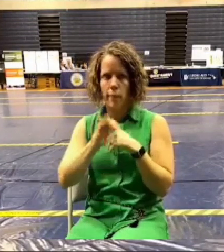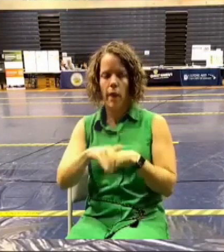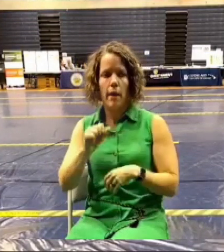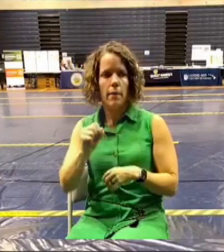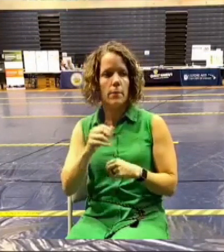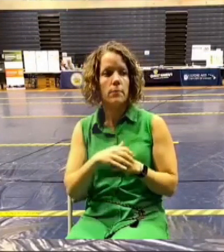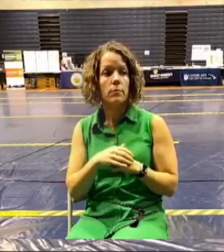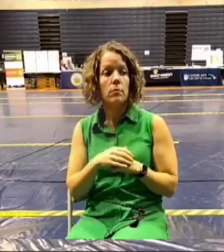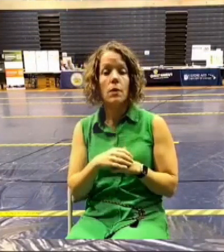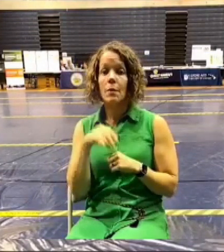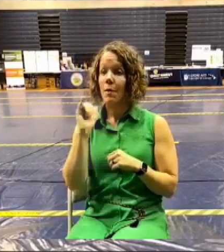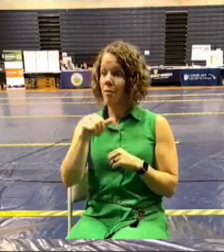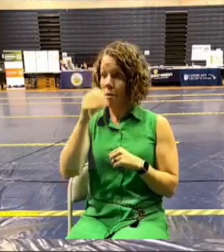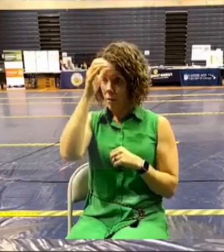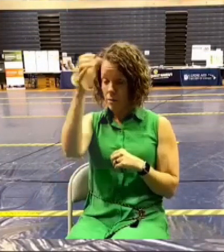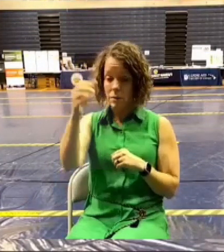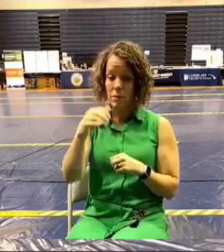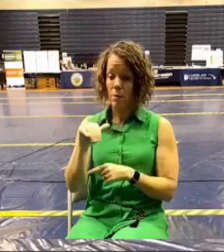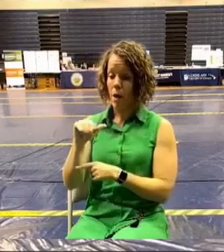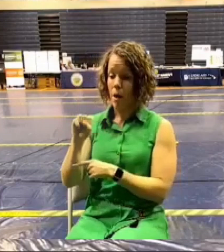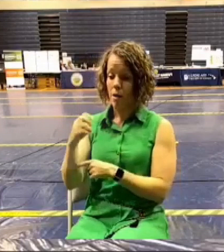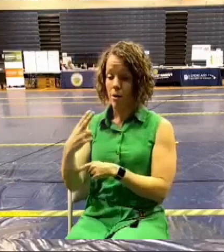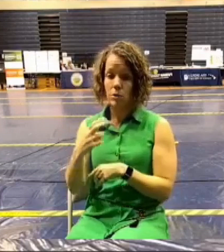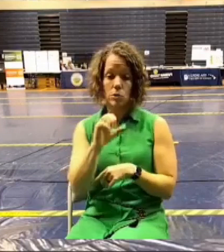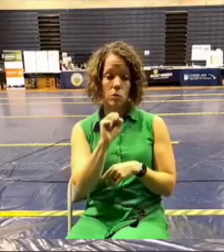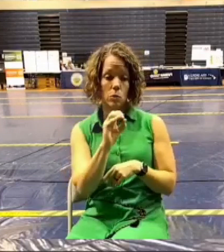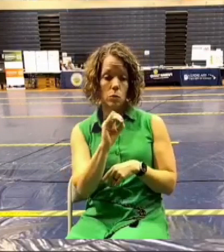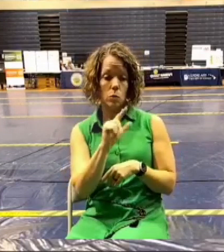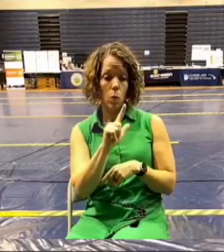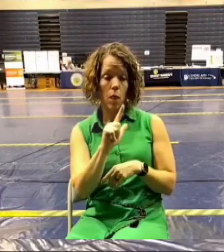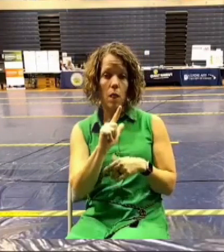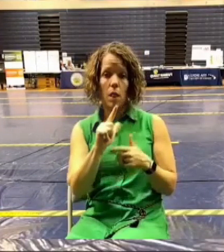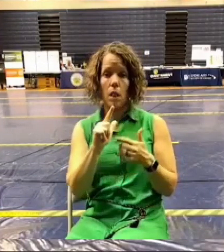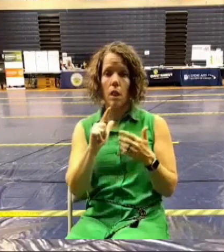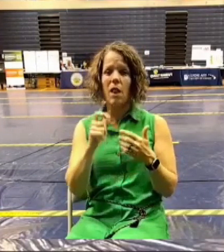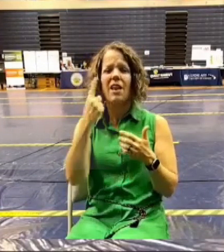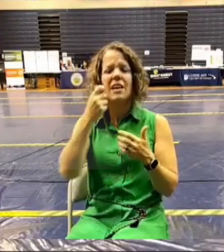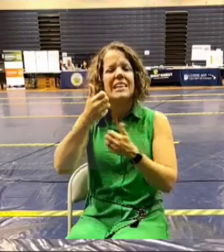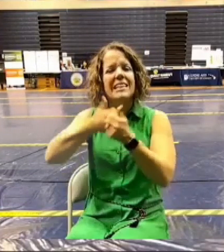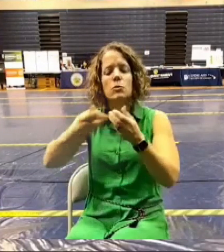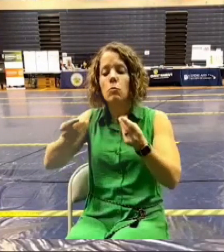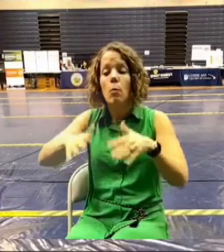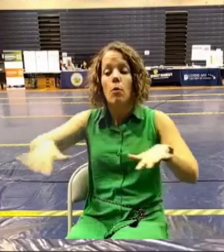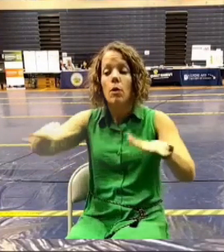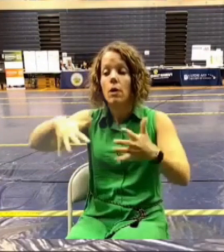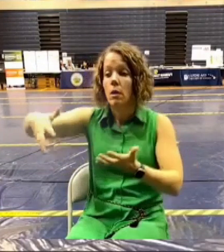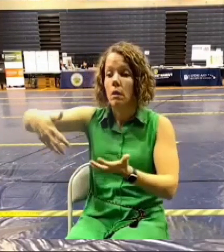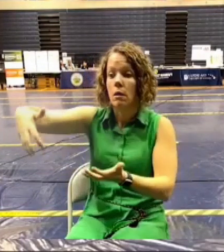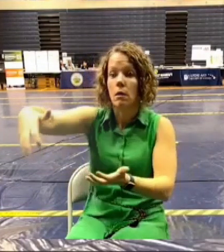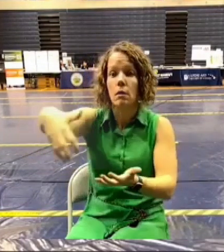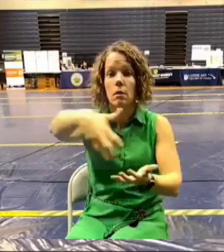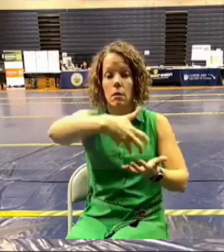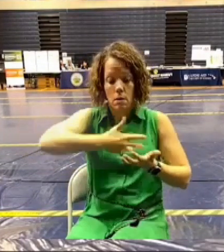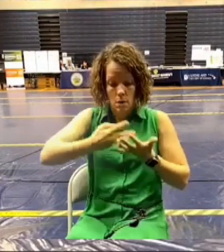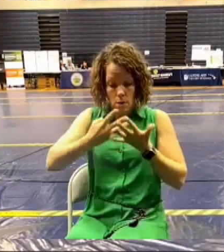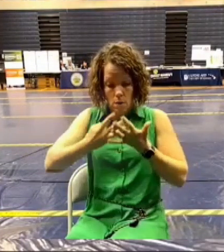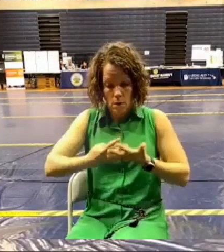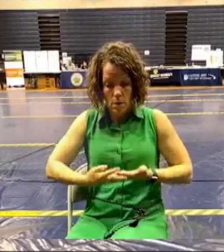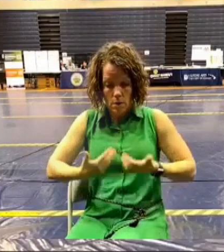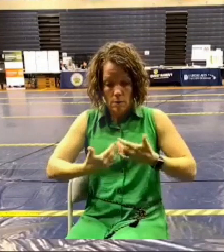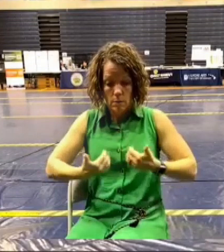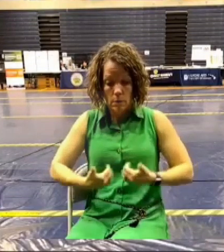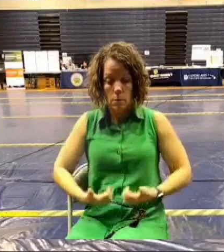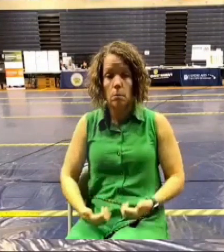The reality is separating the ash from the first little bit of the soil that's on each property, the extra time that it would take to do